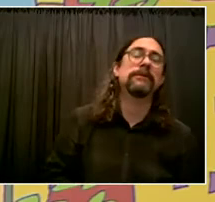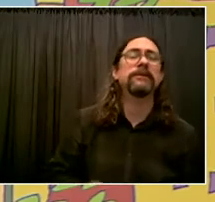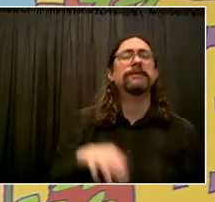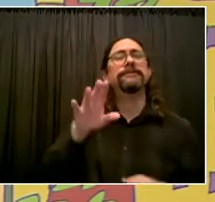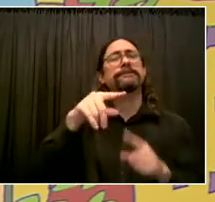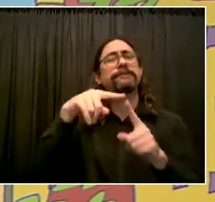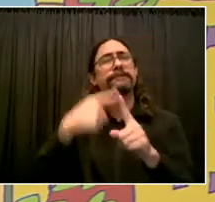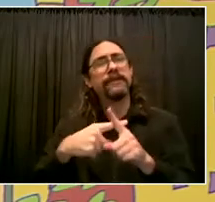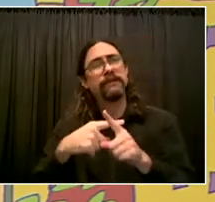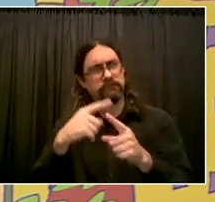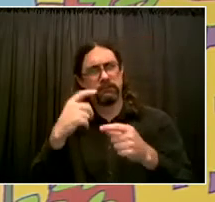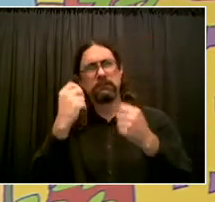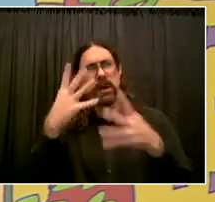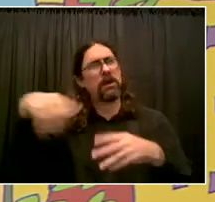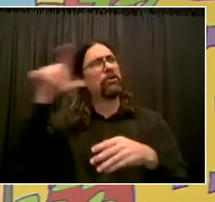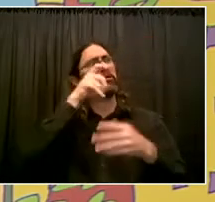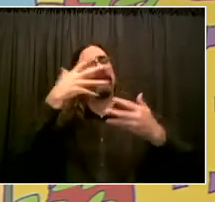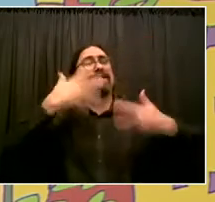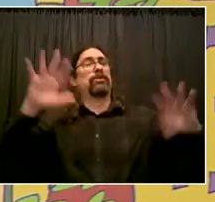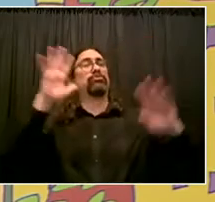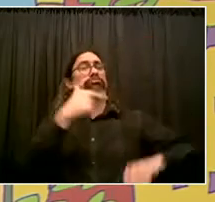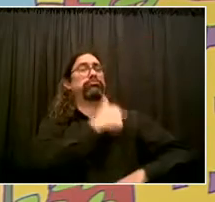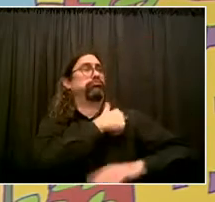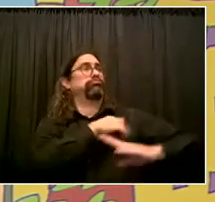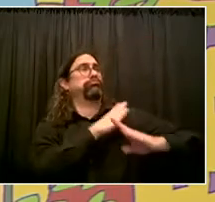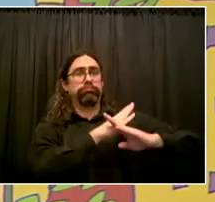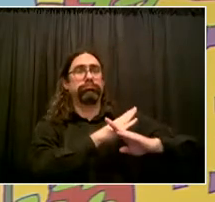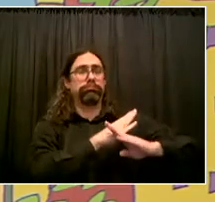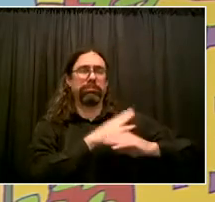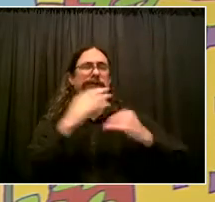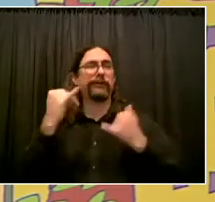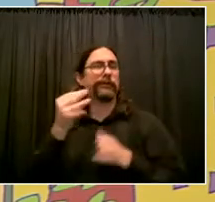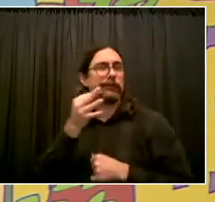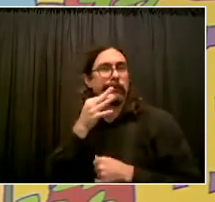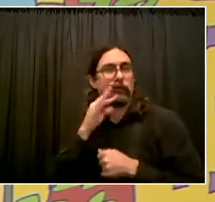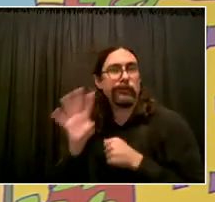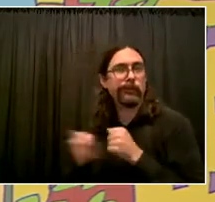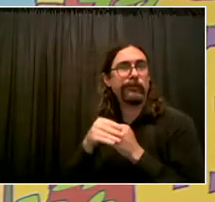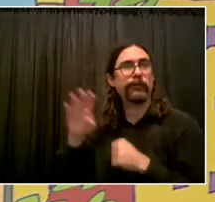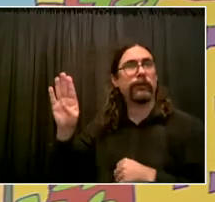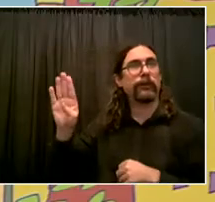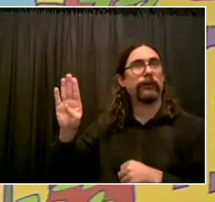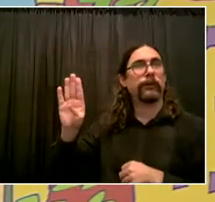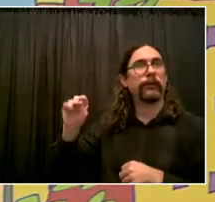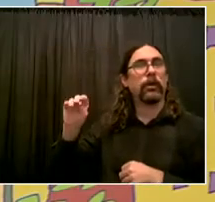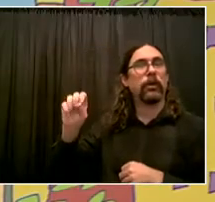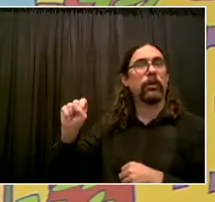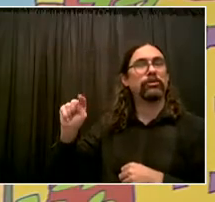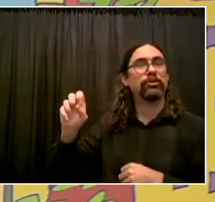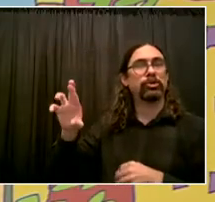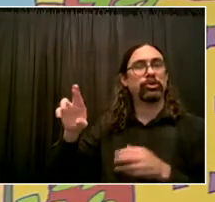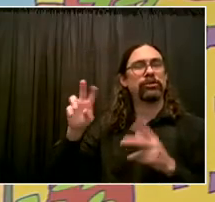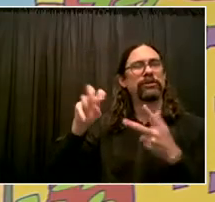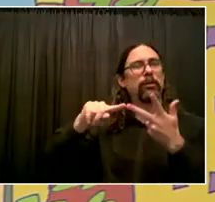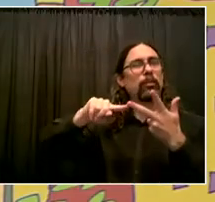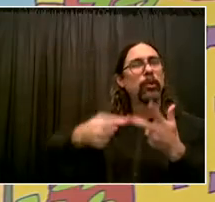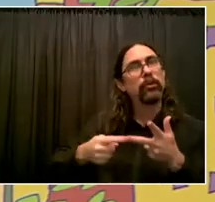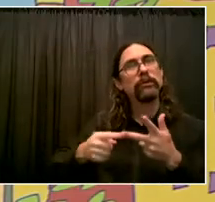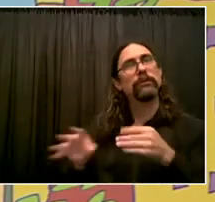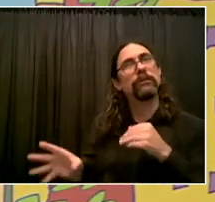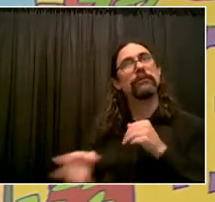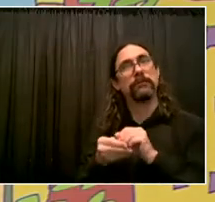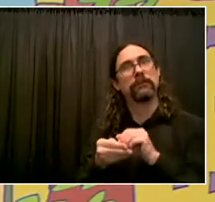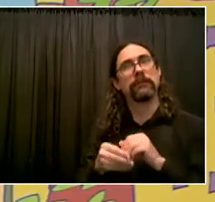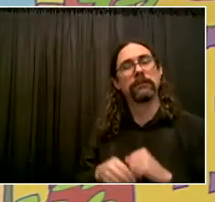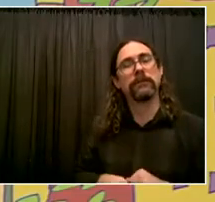on Thursday night, we got what we were waiting for, the formal approval from the CDC. And starting Friday morning, this city